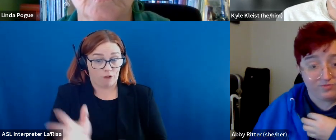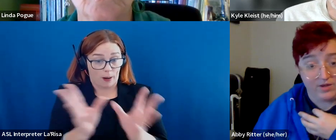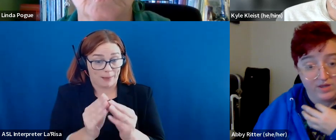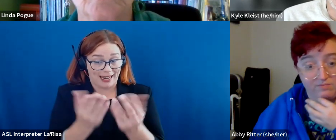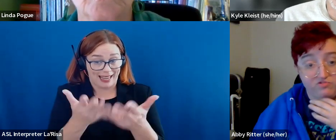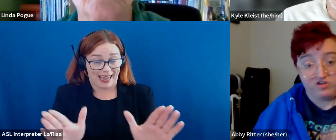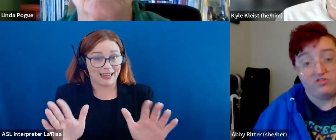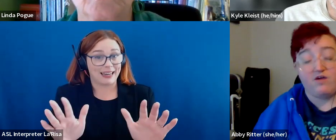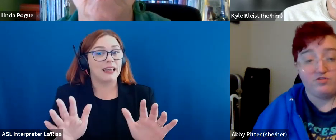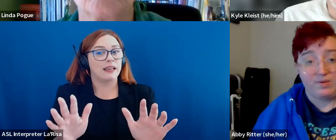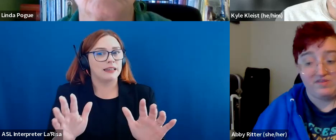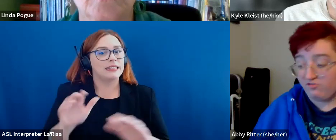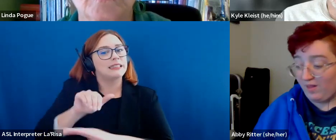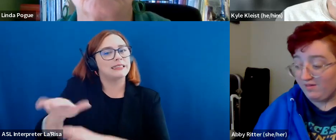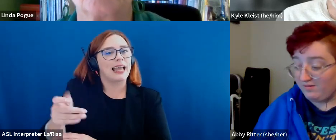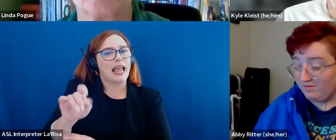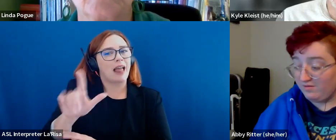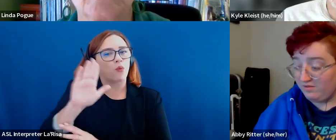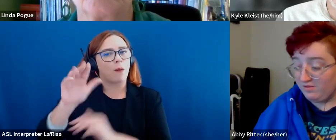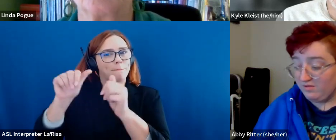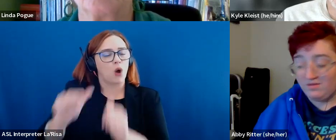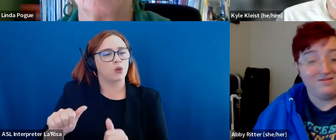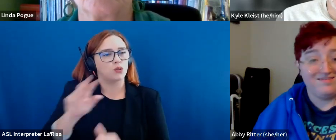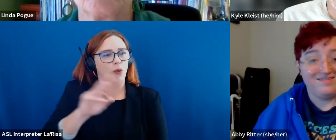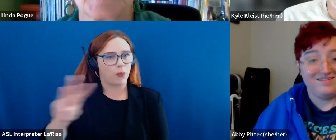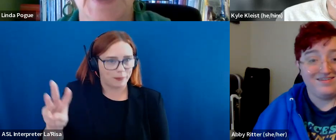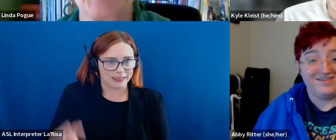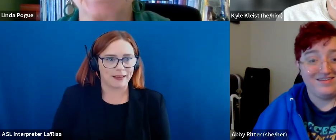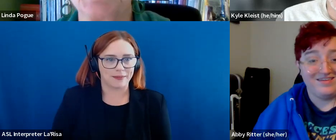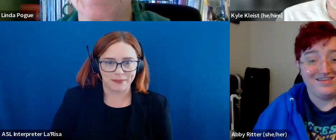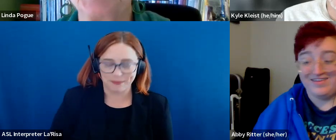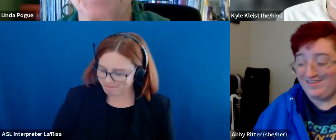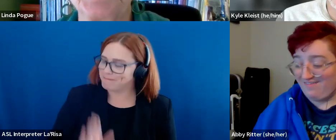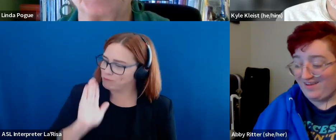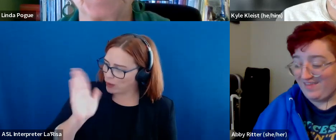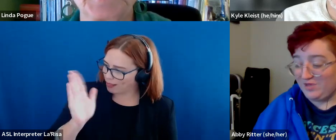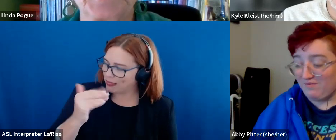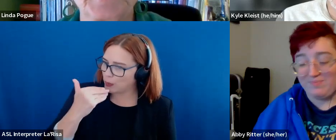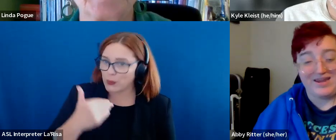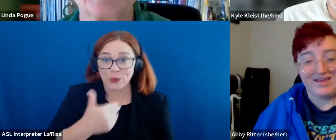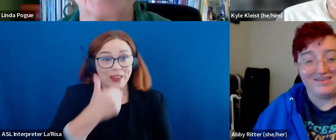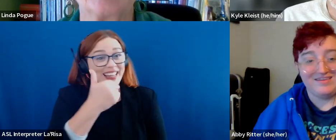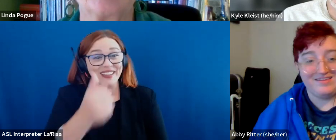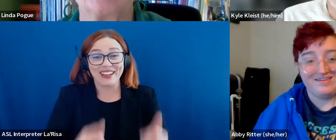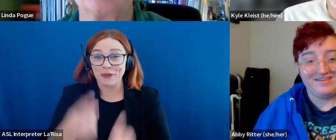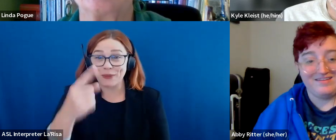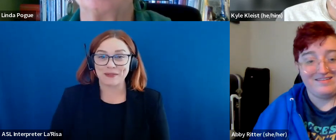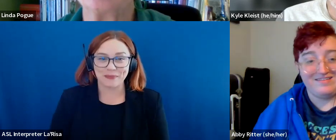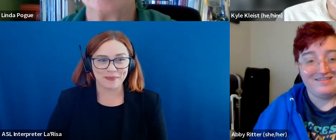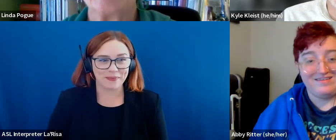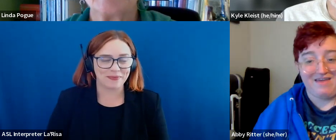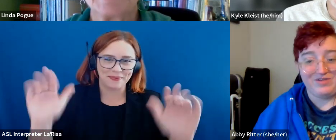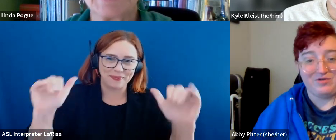it April's way and we can post it on the conference website as well. Will do. Thank you, Absolutely. Abby. All right. Thank you, everybody.